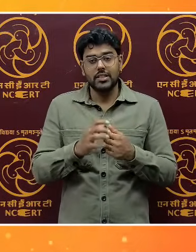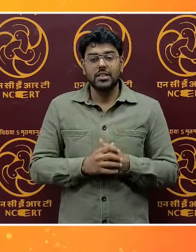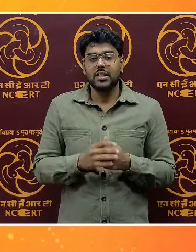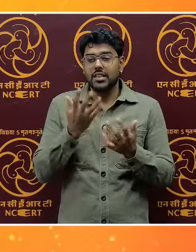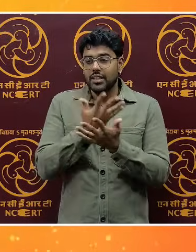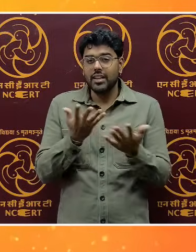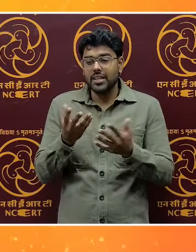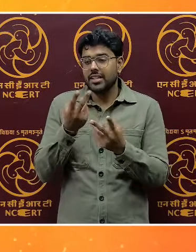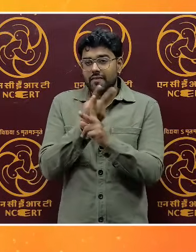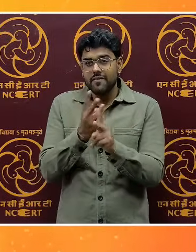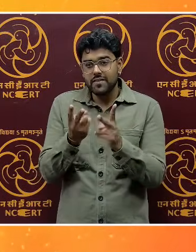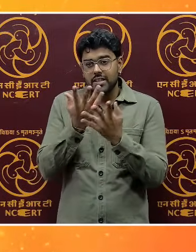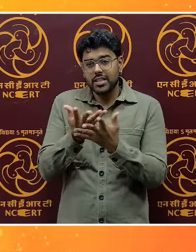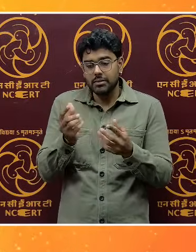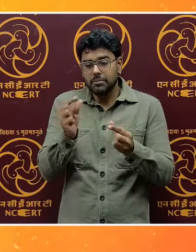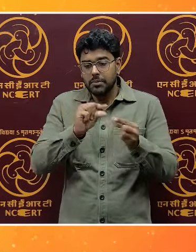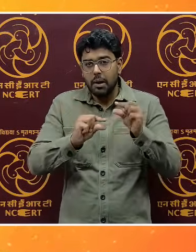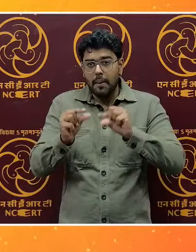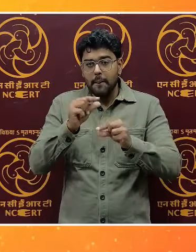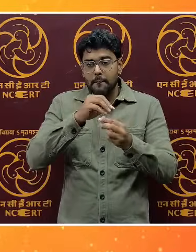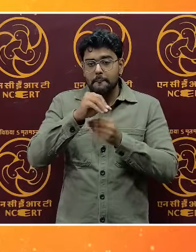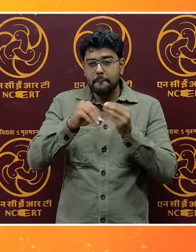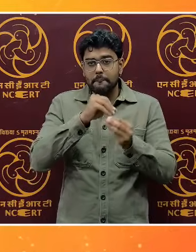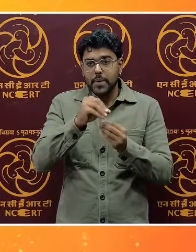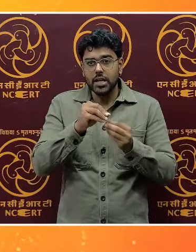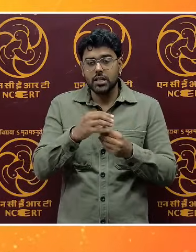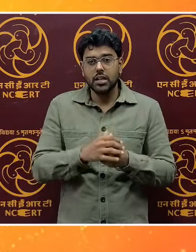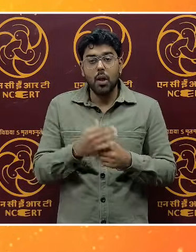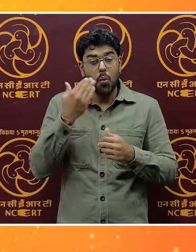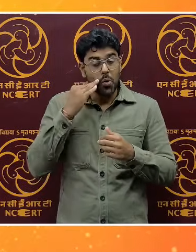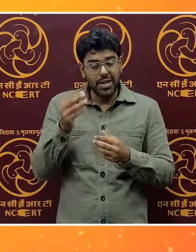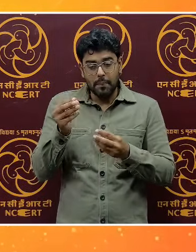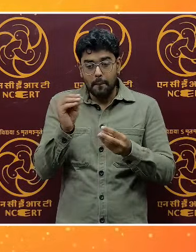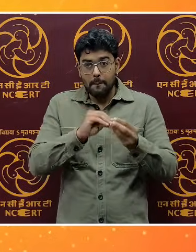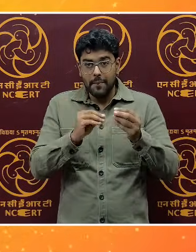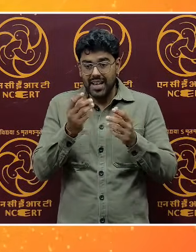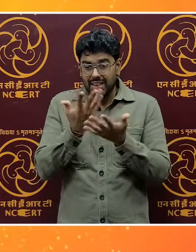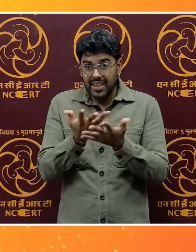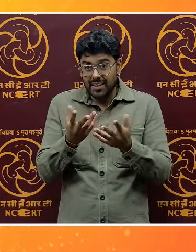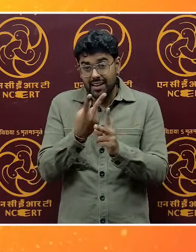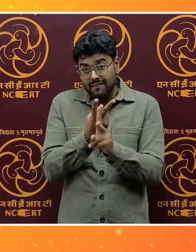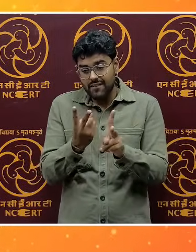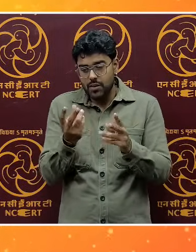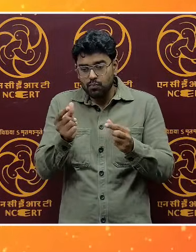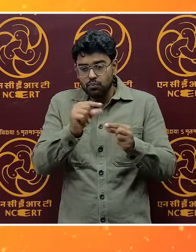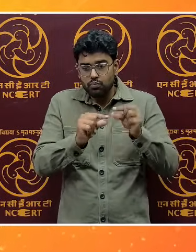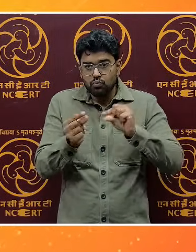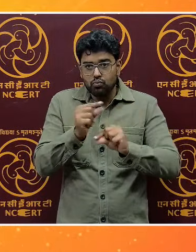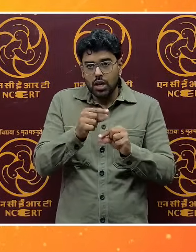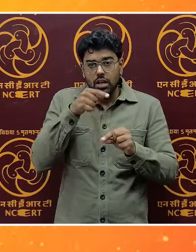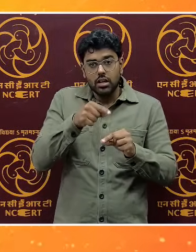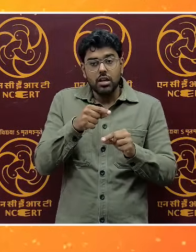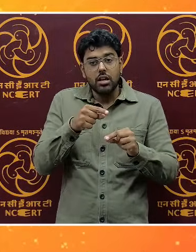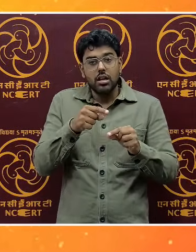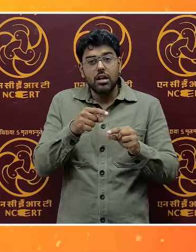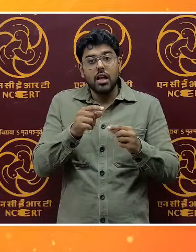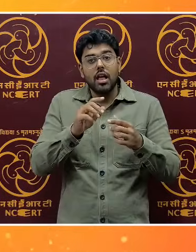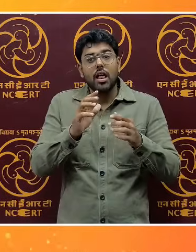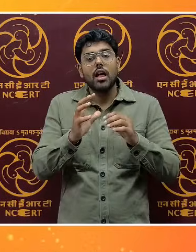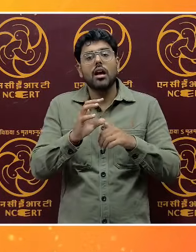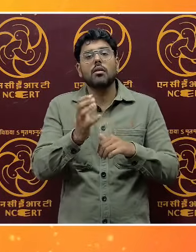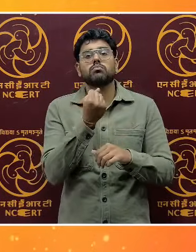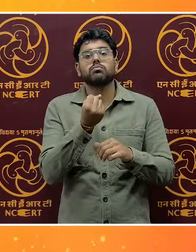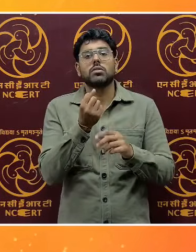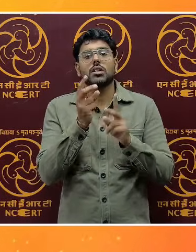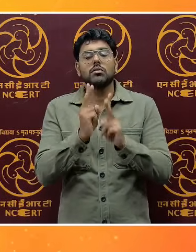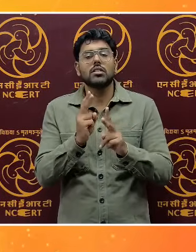some other element, and when they are reacting with some other element, what they do, they achieve stability. Like there's